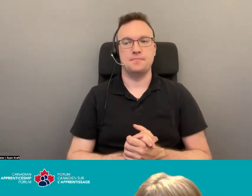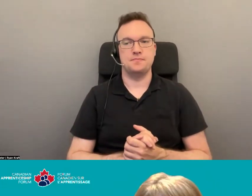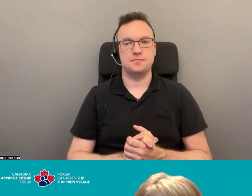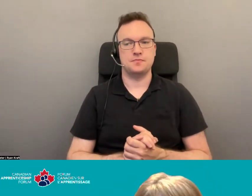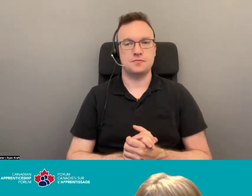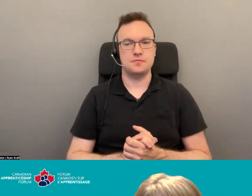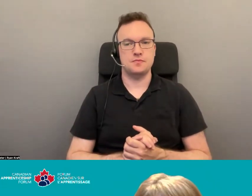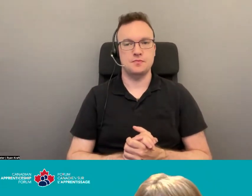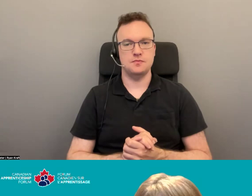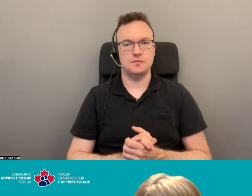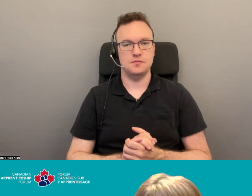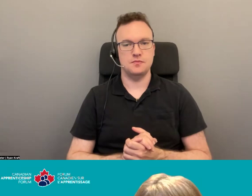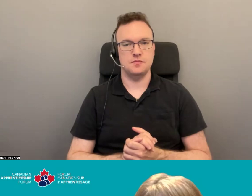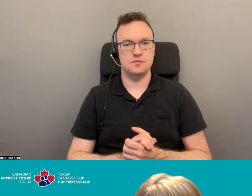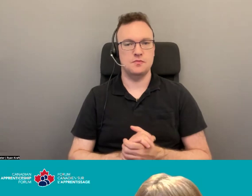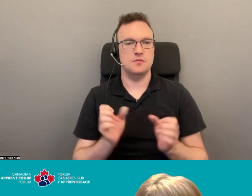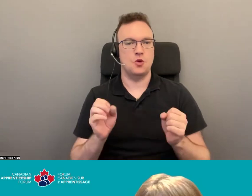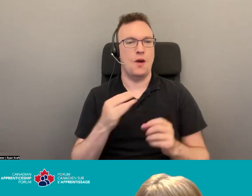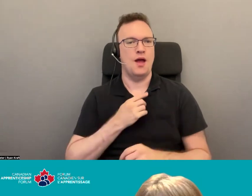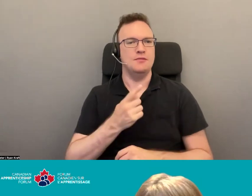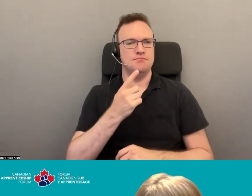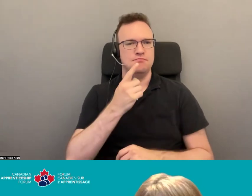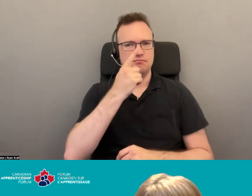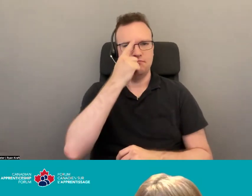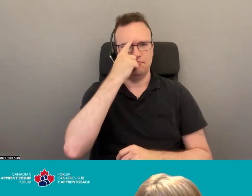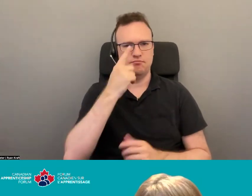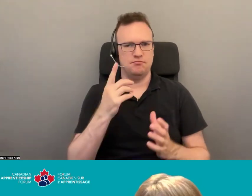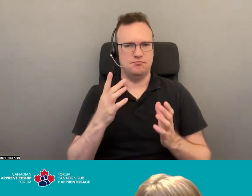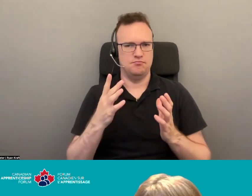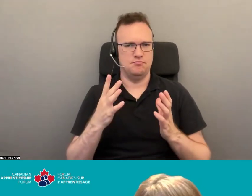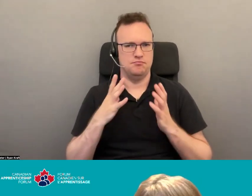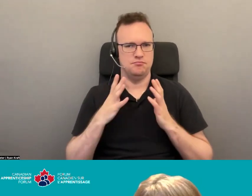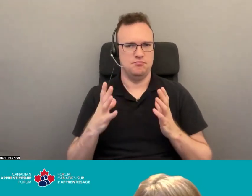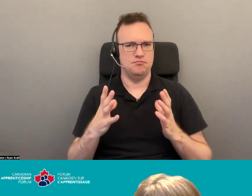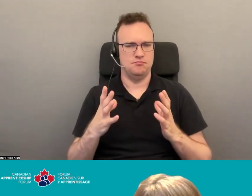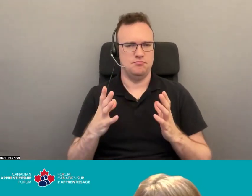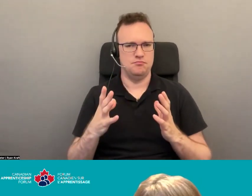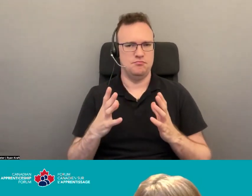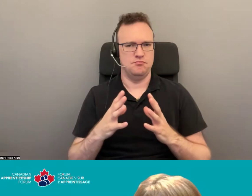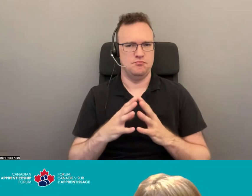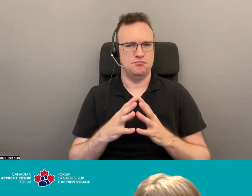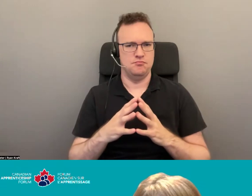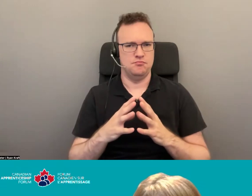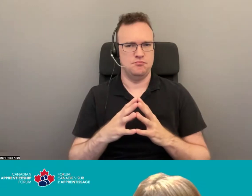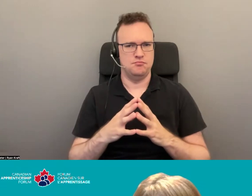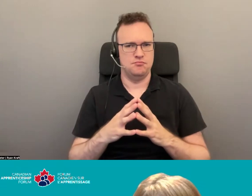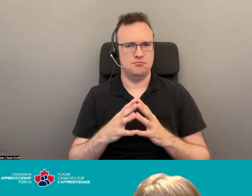in the chat, so I think we can proceed